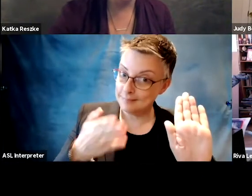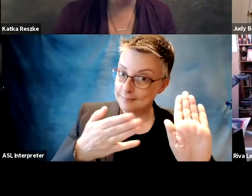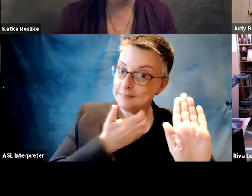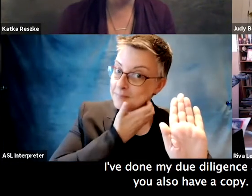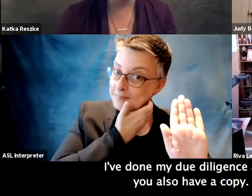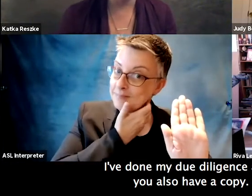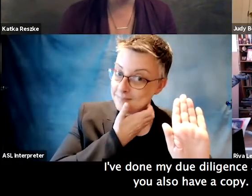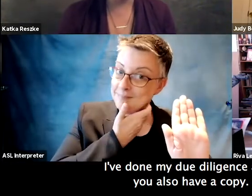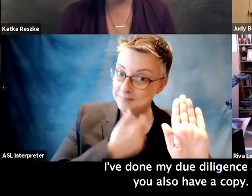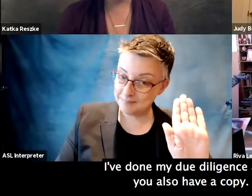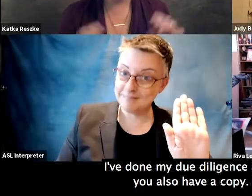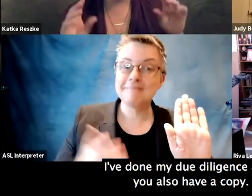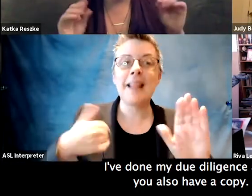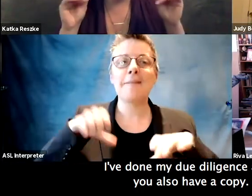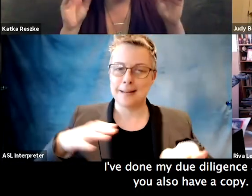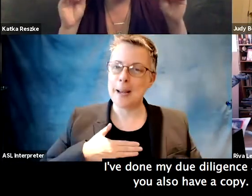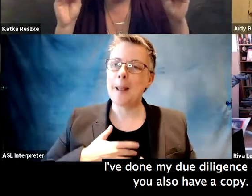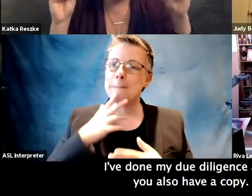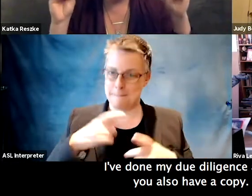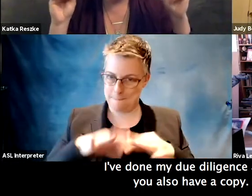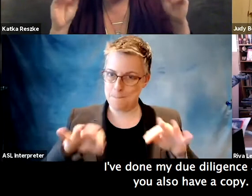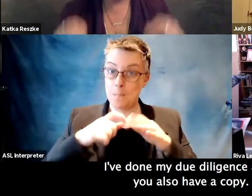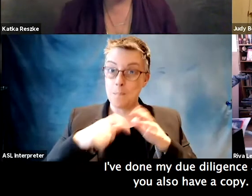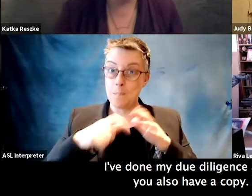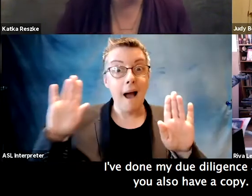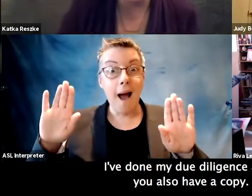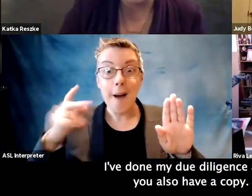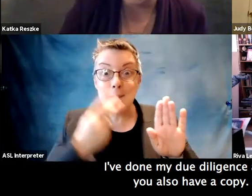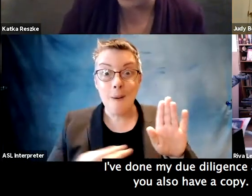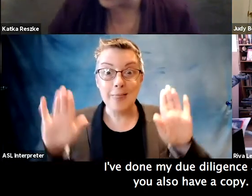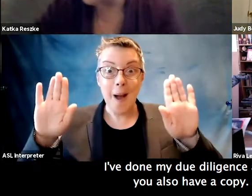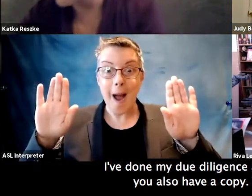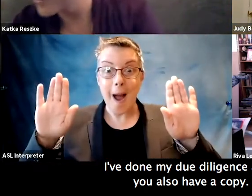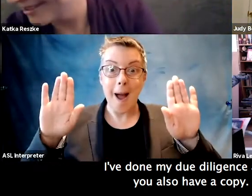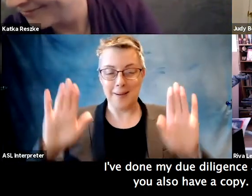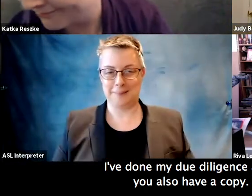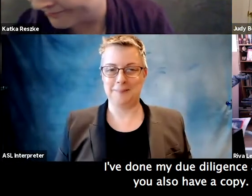I've done my due diligence. Ah, what a coincidence. You also have a copy.